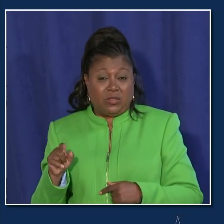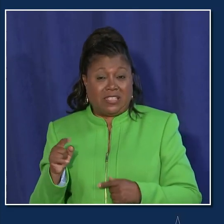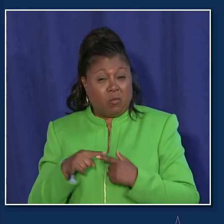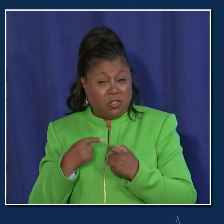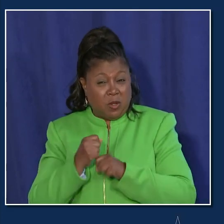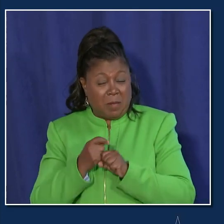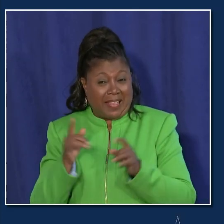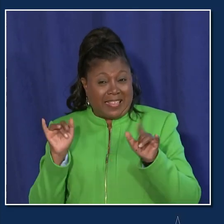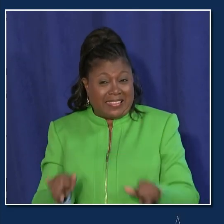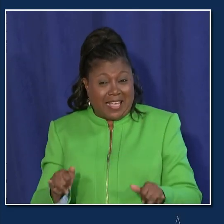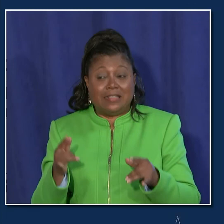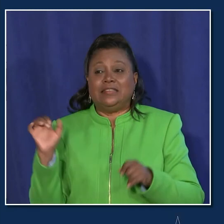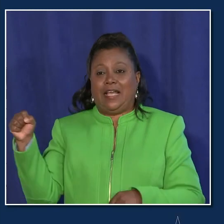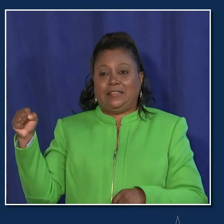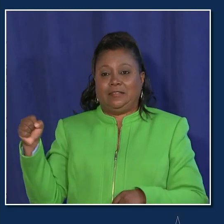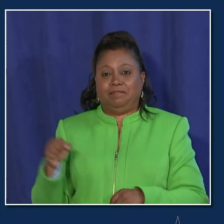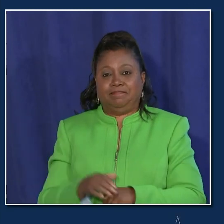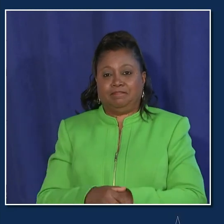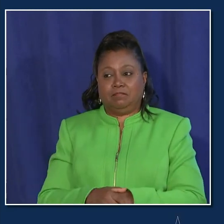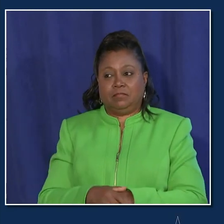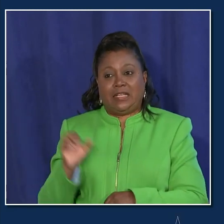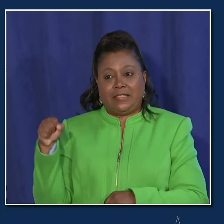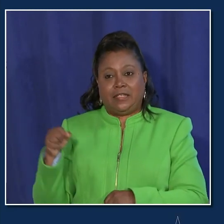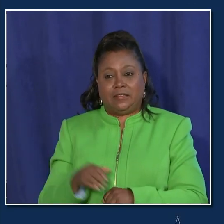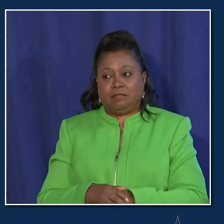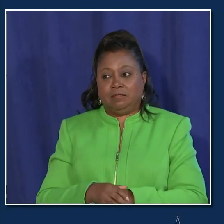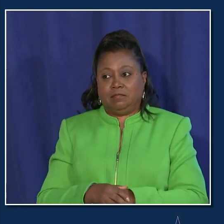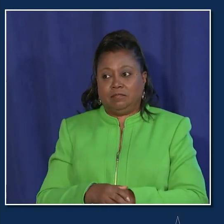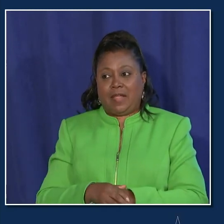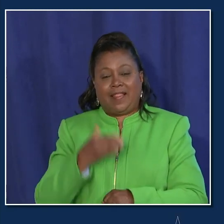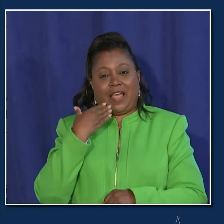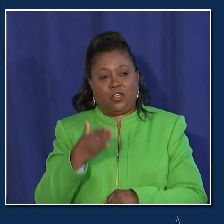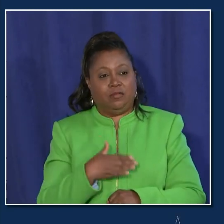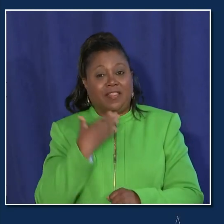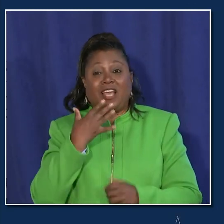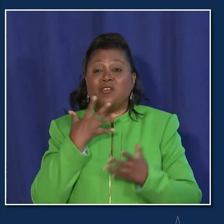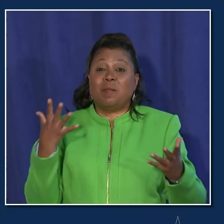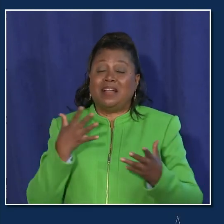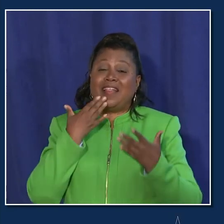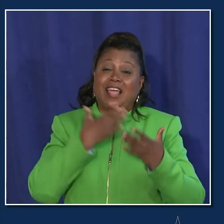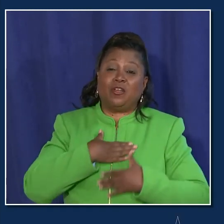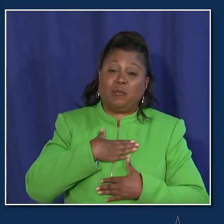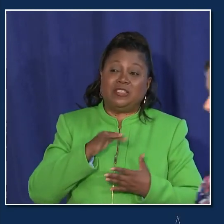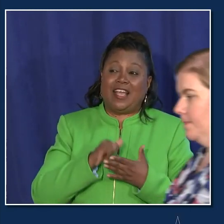would you make the same decision? Yes. Yes. Okay. Yes. Thank you very much, guys.